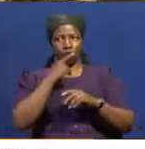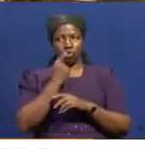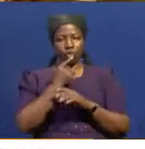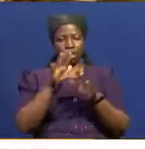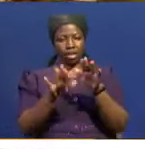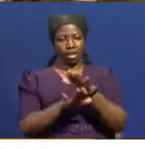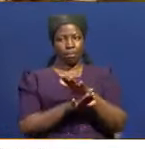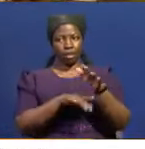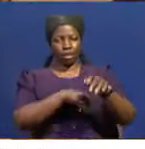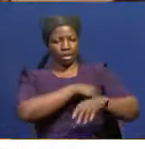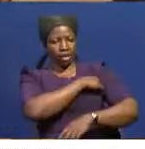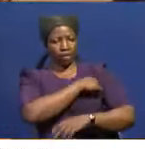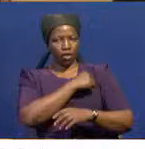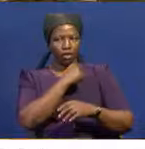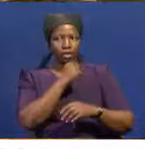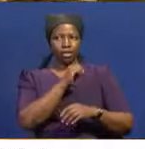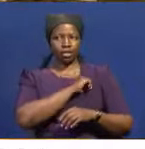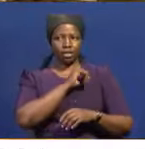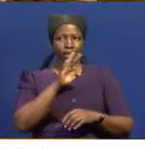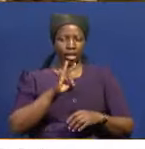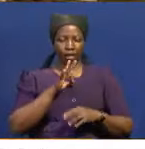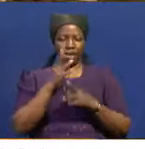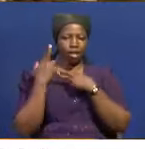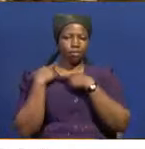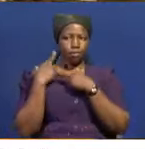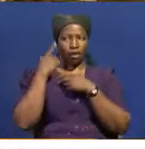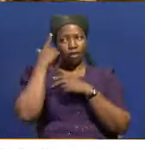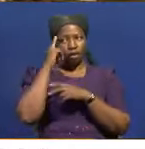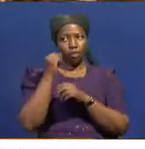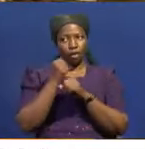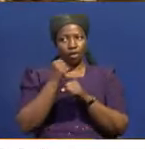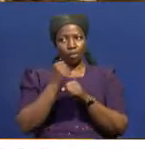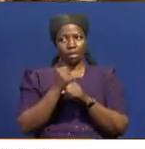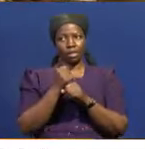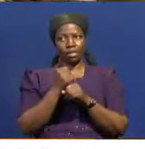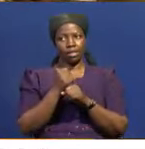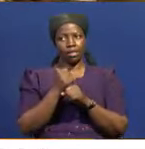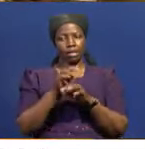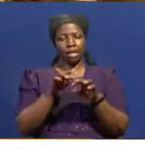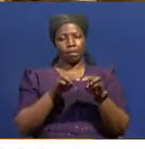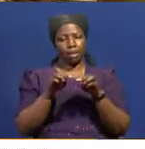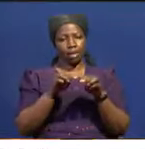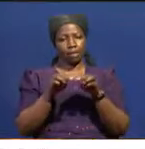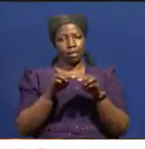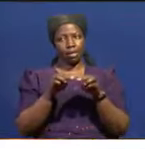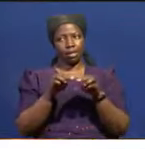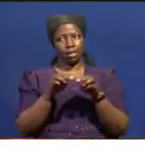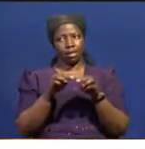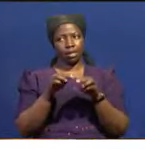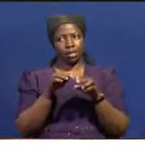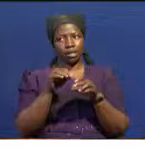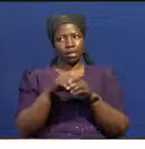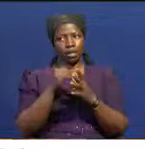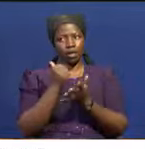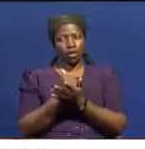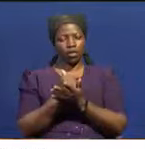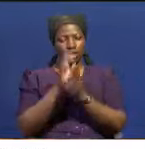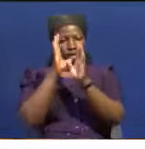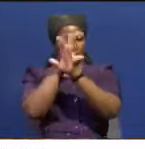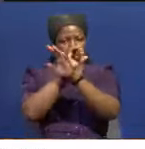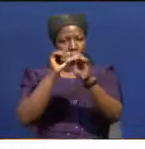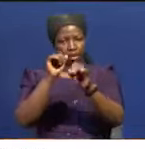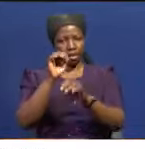in charge of performance and delivery management in the office of the President, Eliud Owalo.